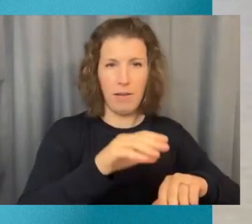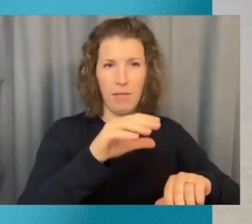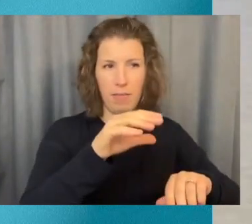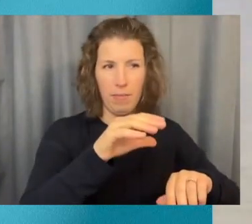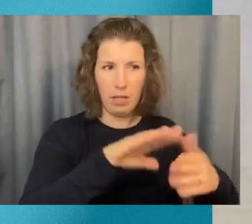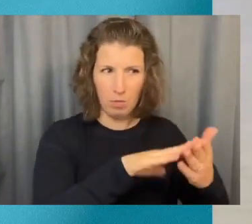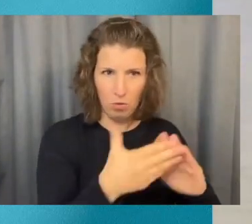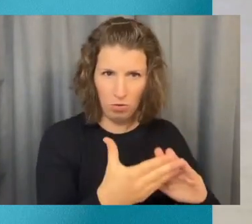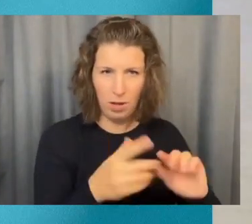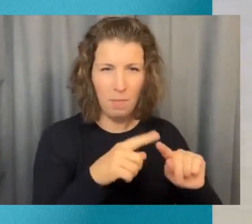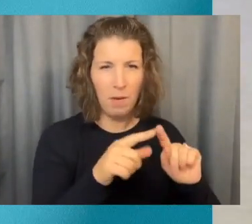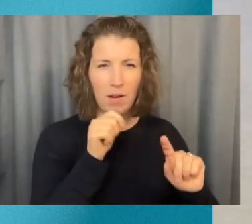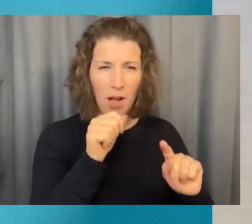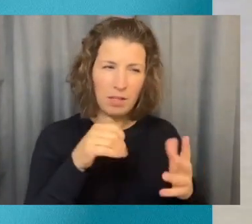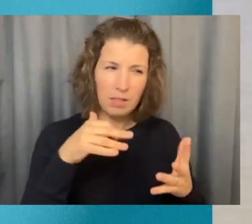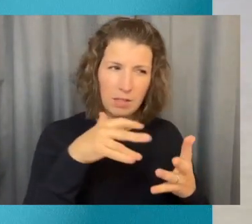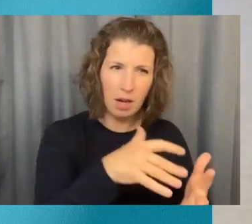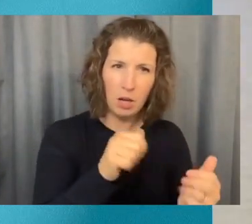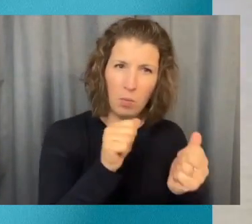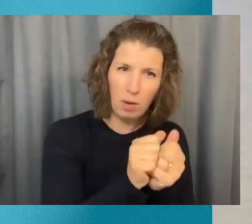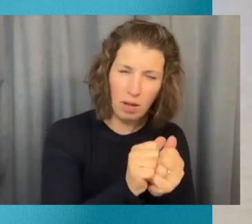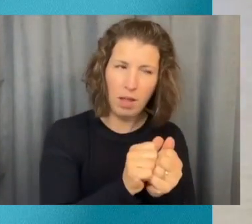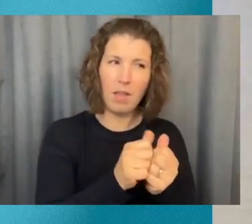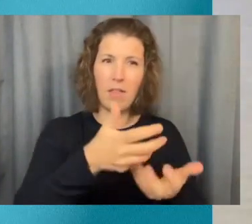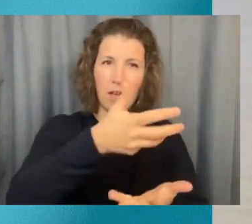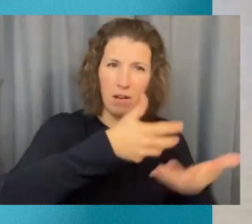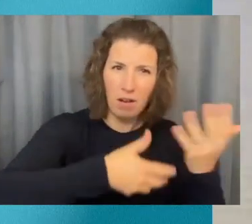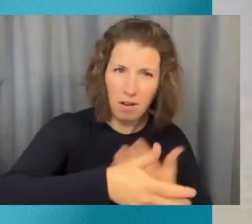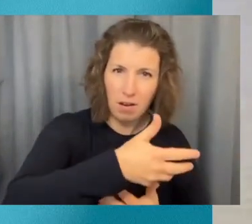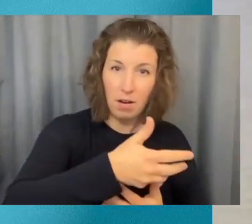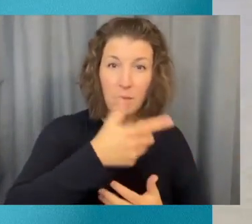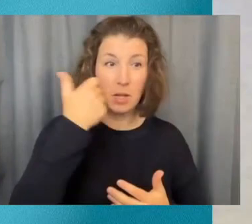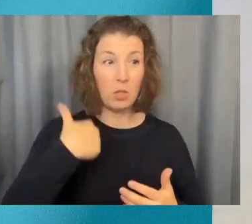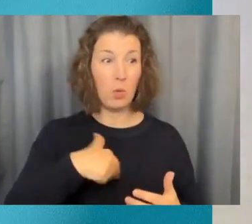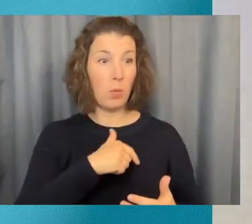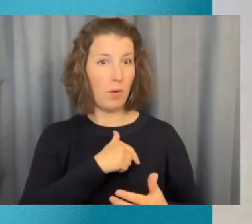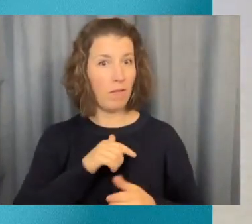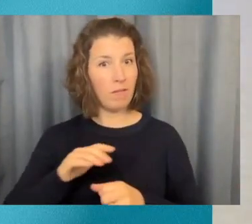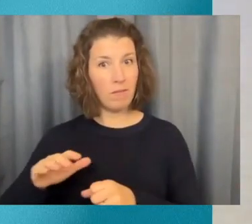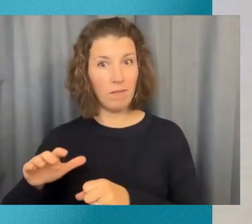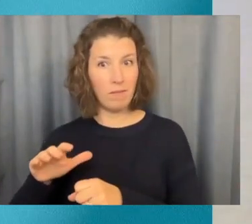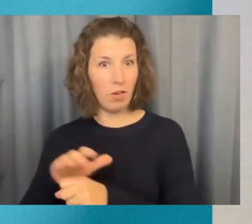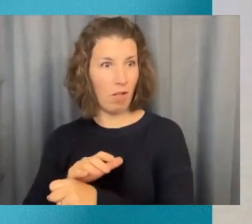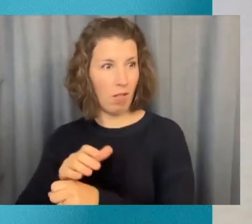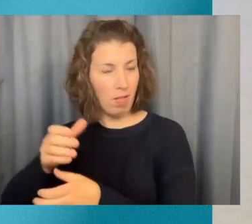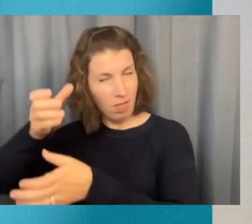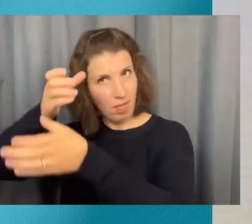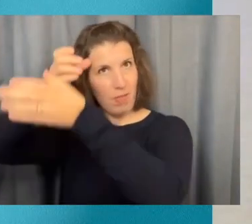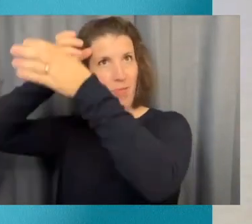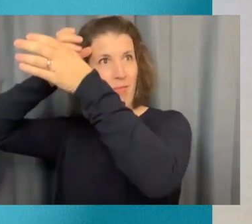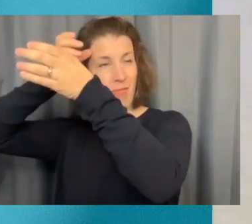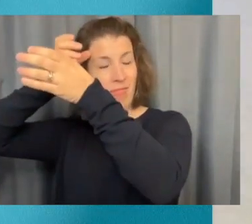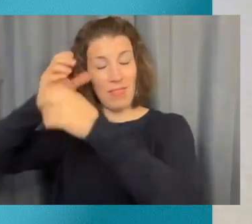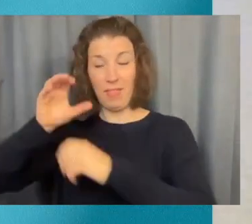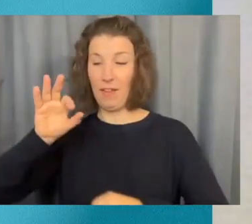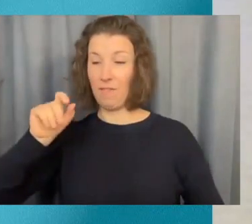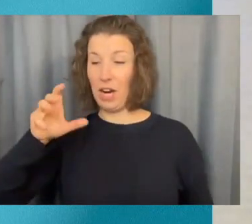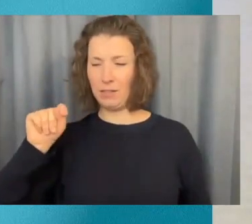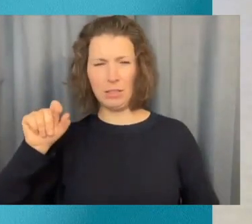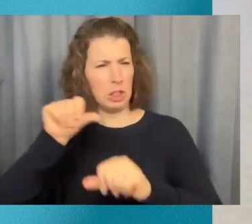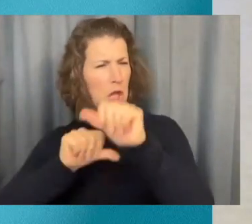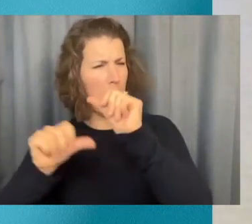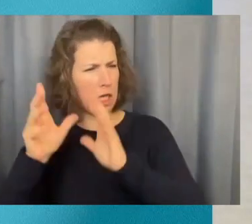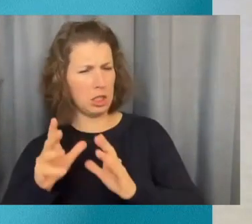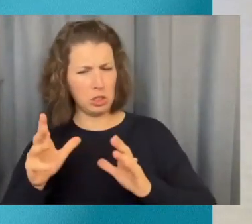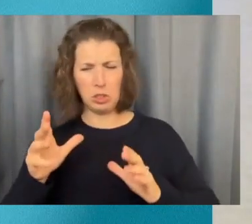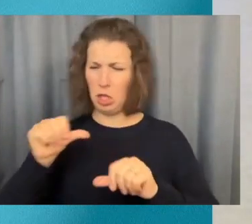help refine our scientific questions, because we are full of the fact that science has done all these wonderful